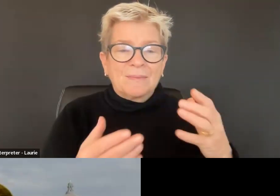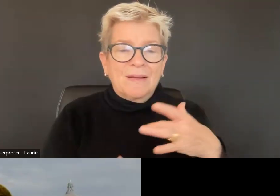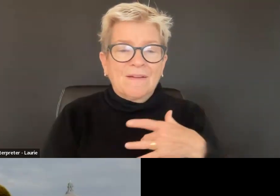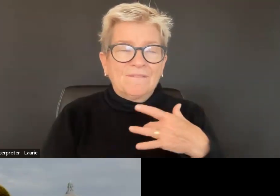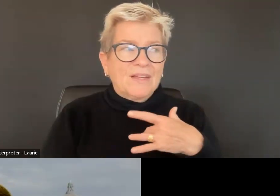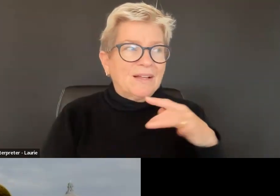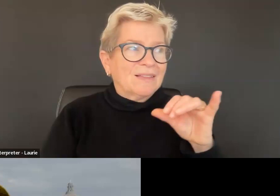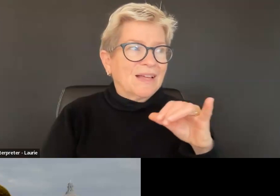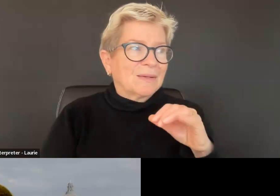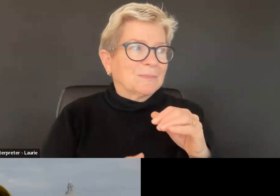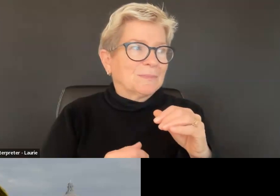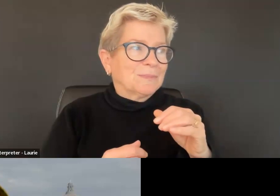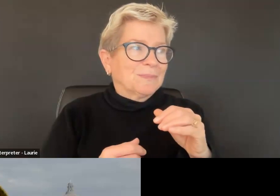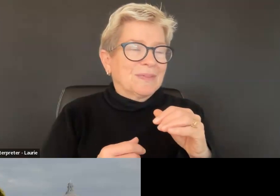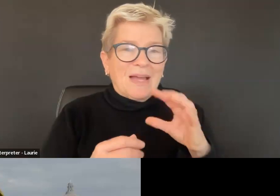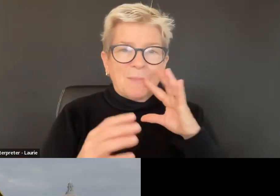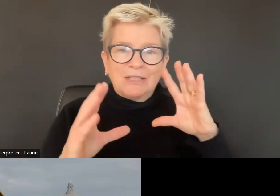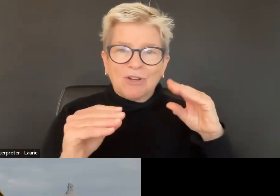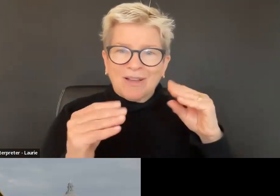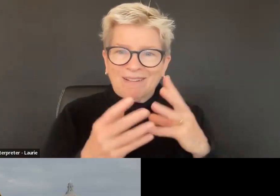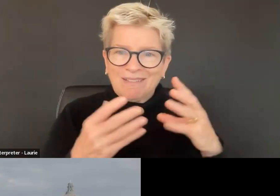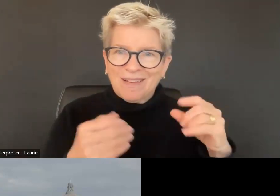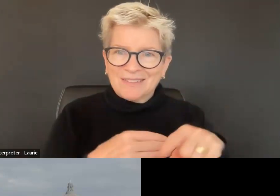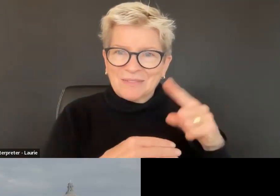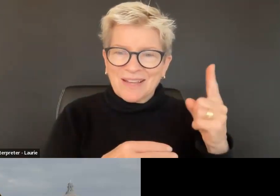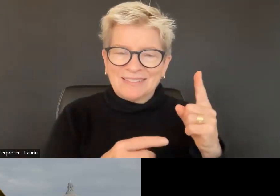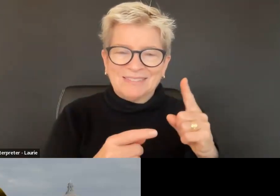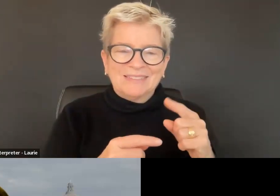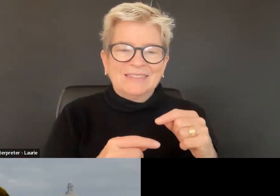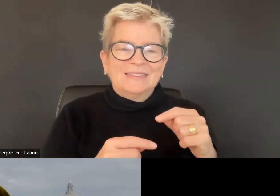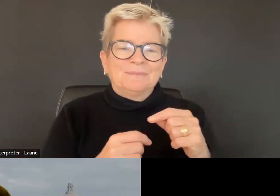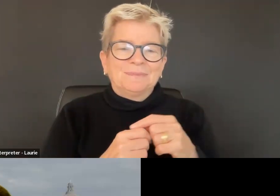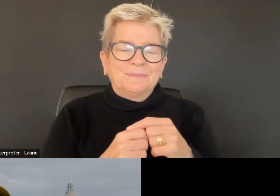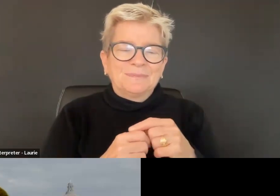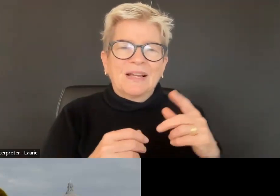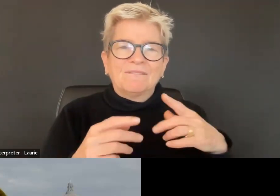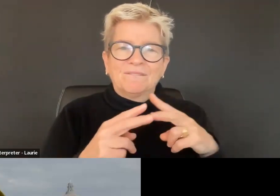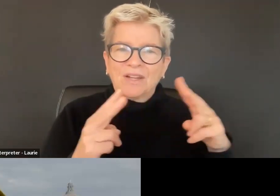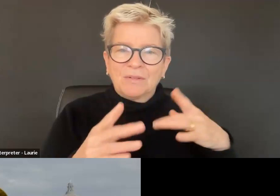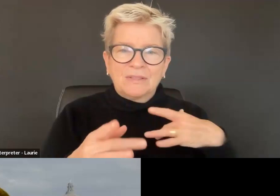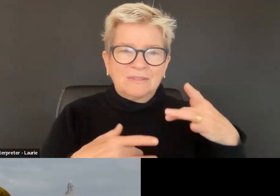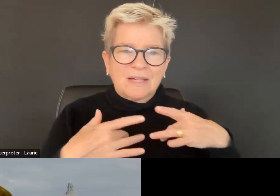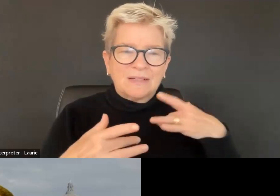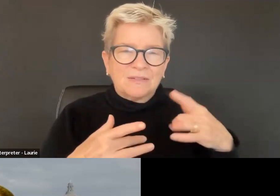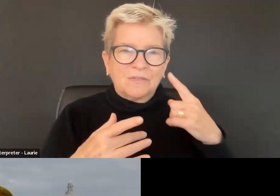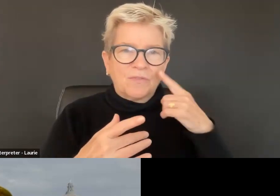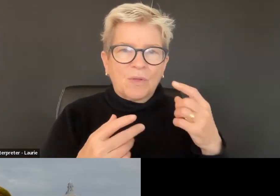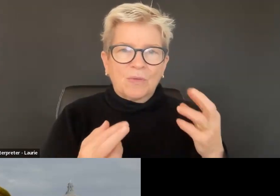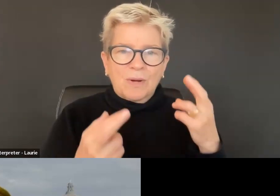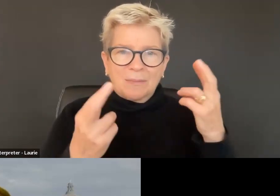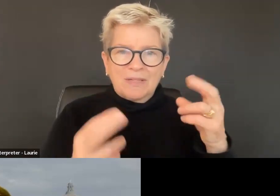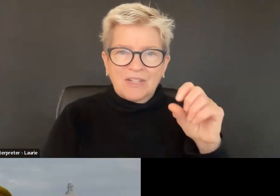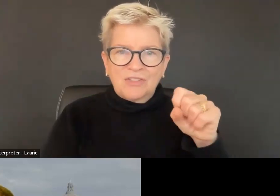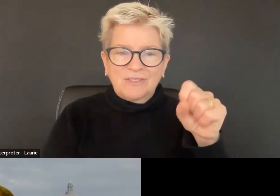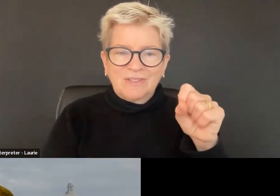been spending so much time today talking. So I'll tell you, I'm just very, very excited for these recommendations.